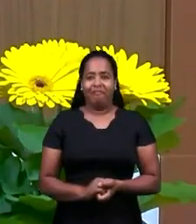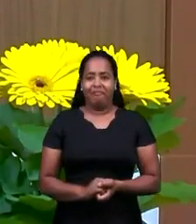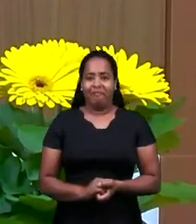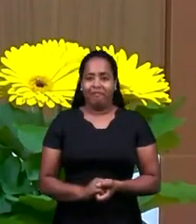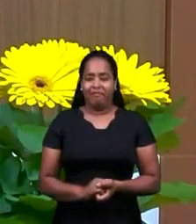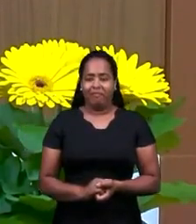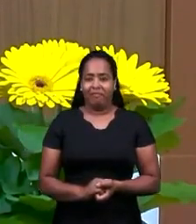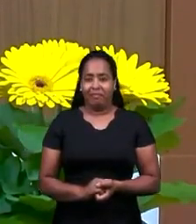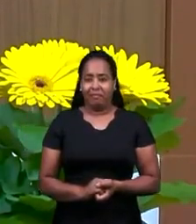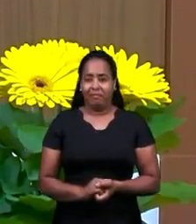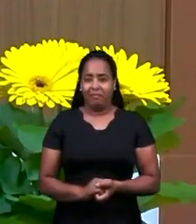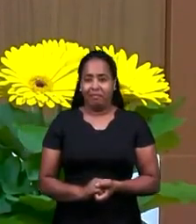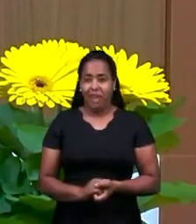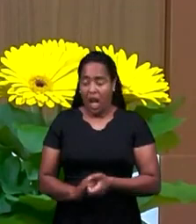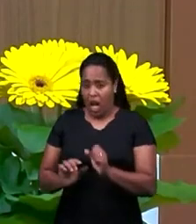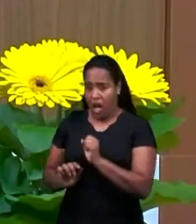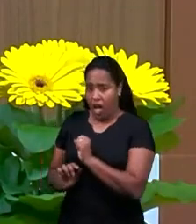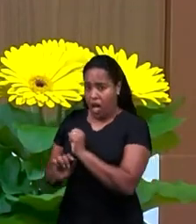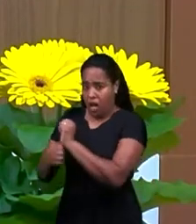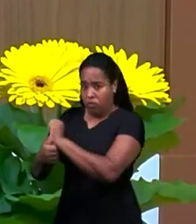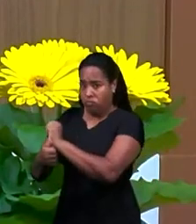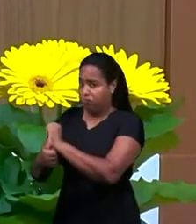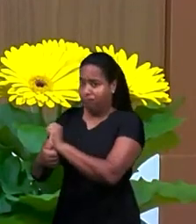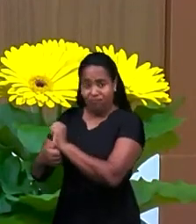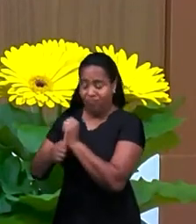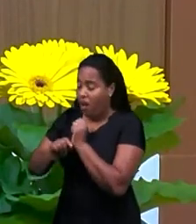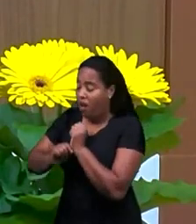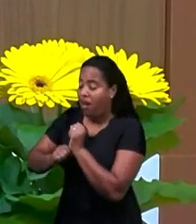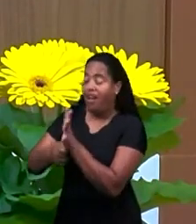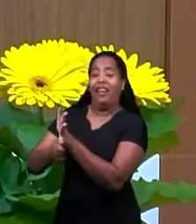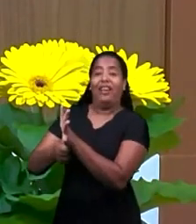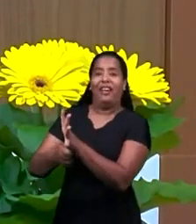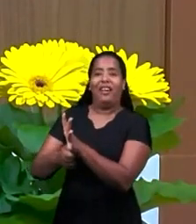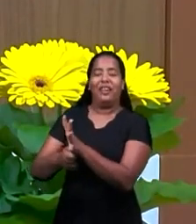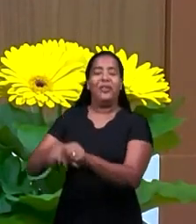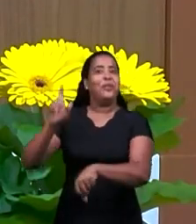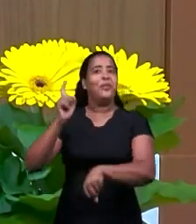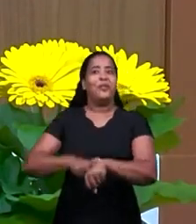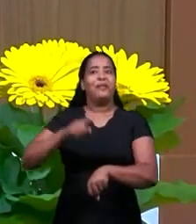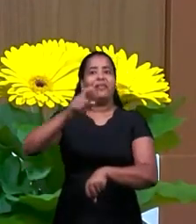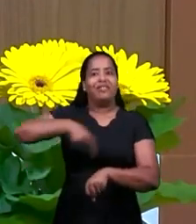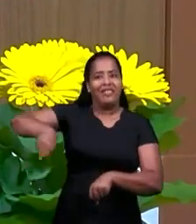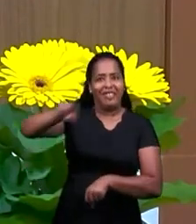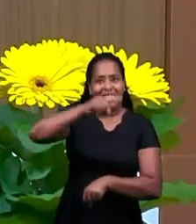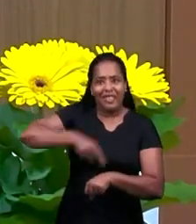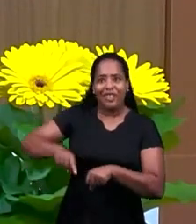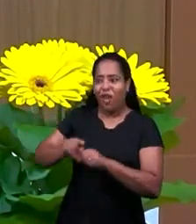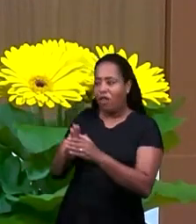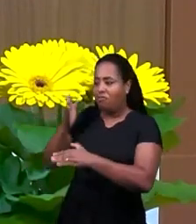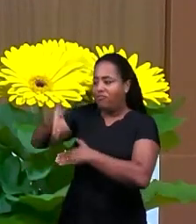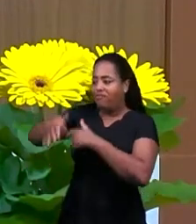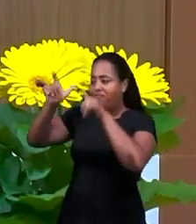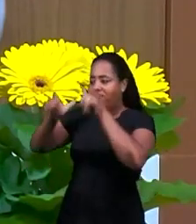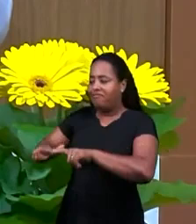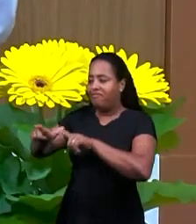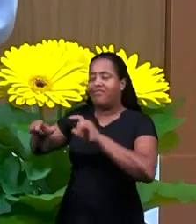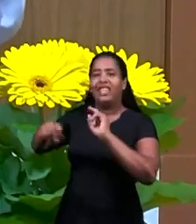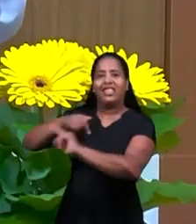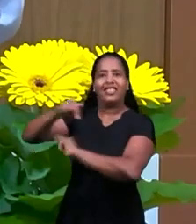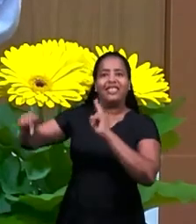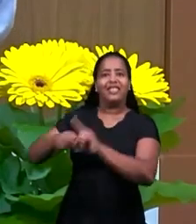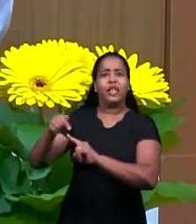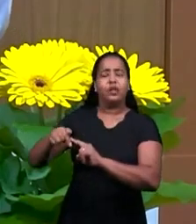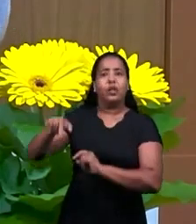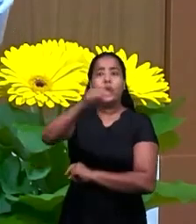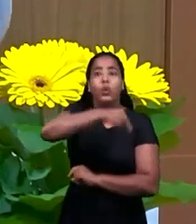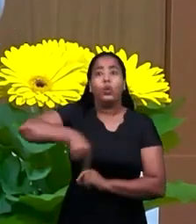where nothing would be hidden from the Lord. So when we enter the holy place or the Holy of Holies, we